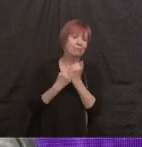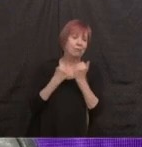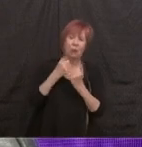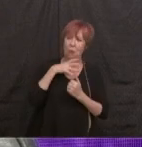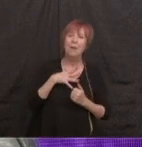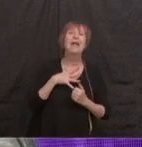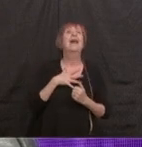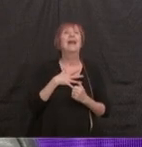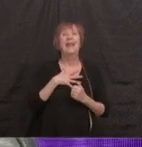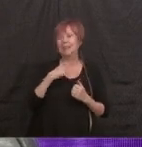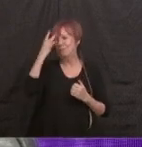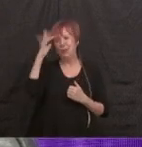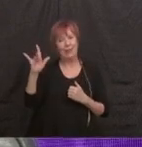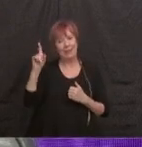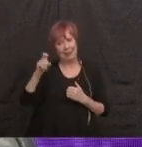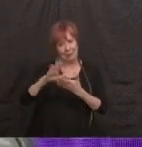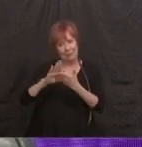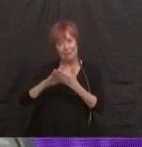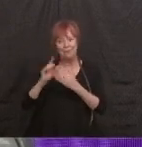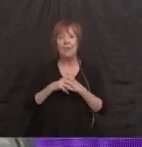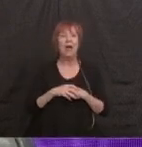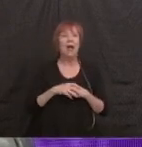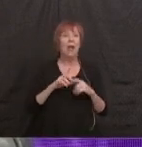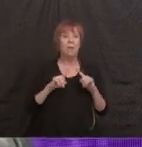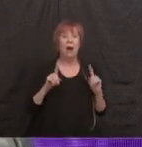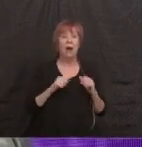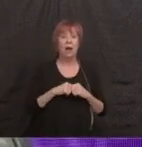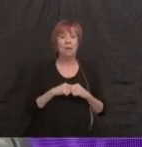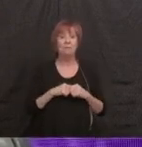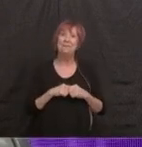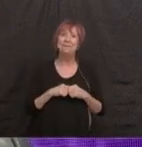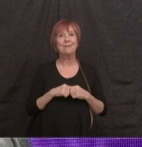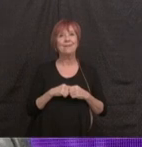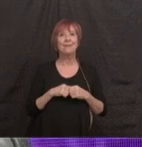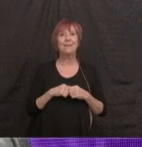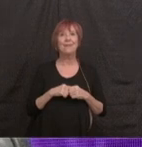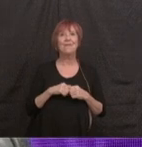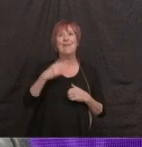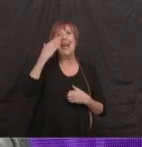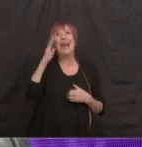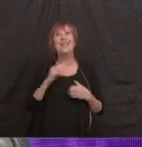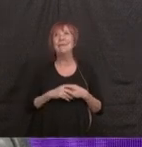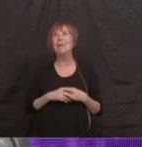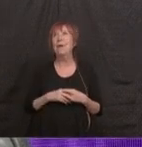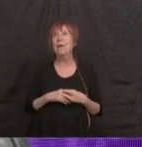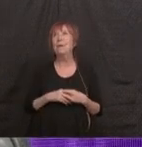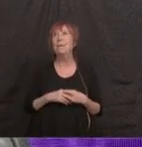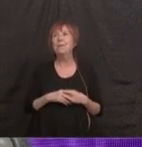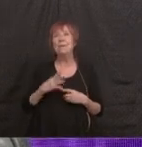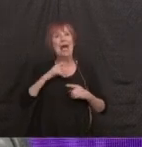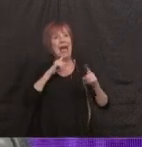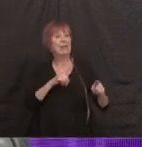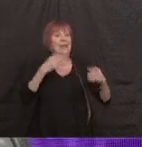and so brilliant, so I have to give him credit. But, I don't know. The answer is I